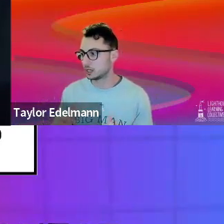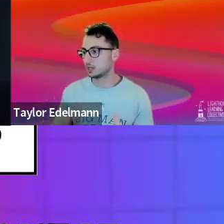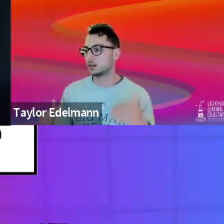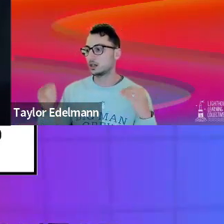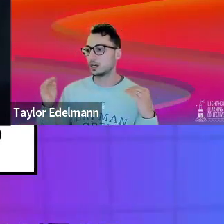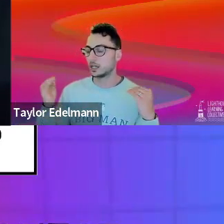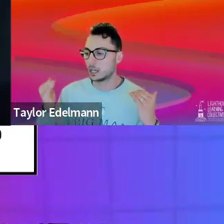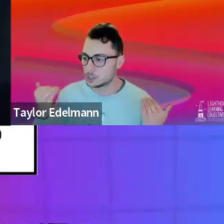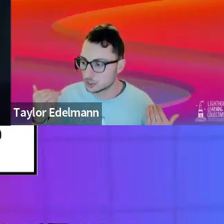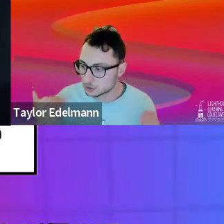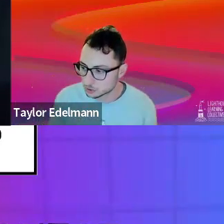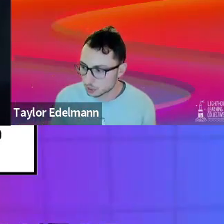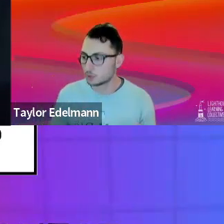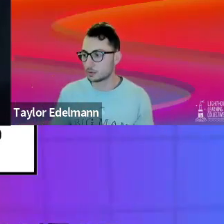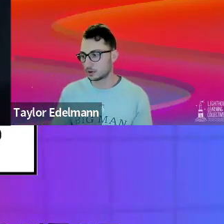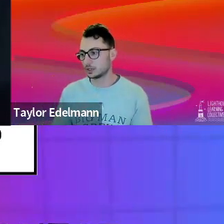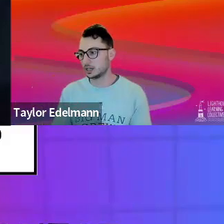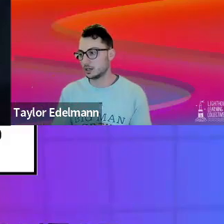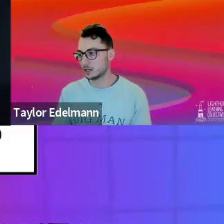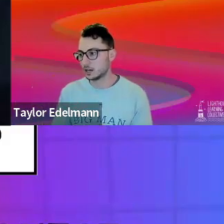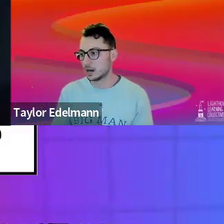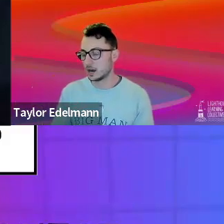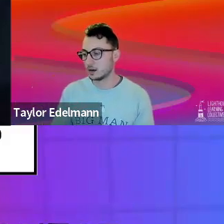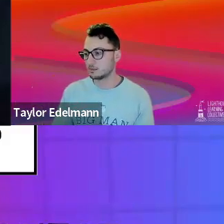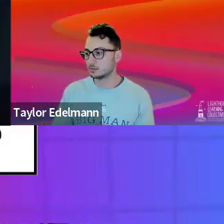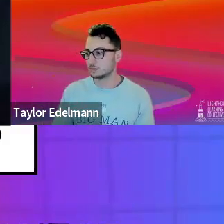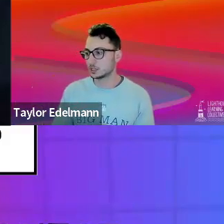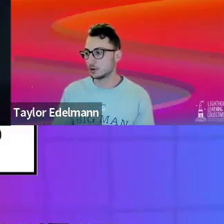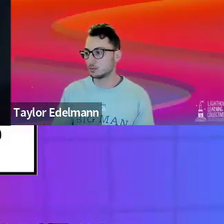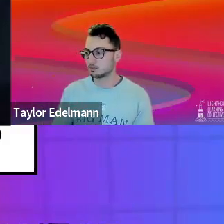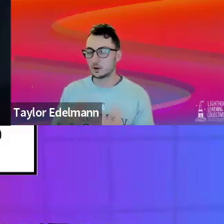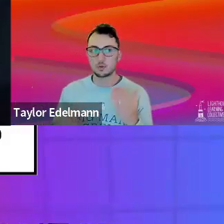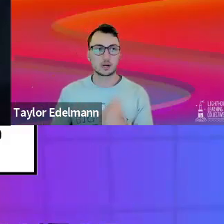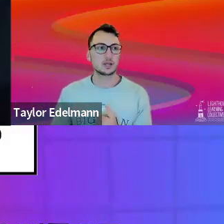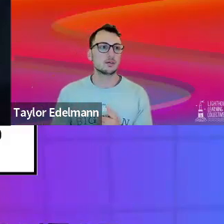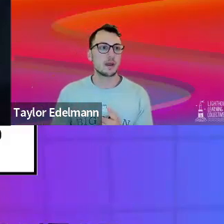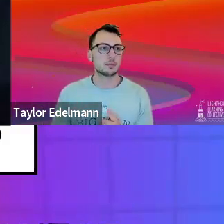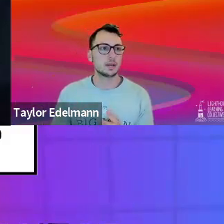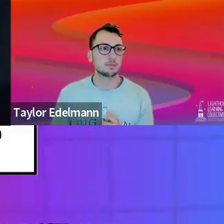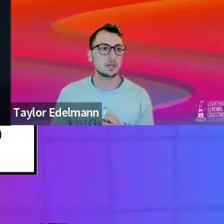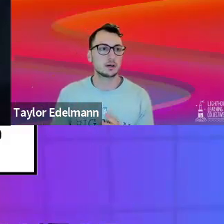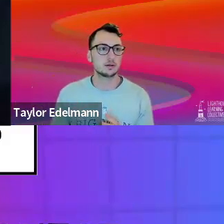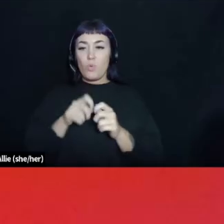everybody joining, engaging so thoroughly. So we're